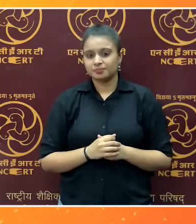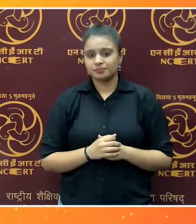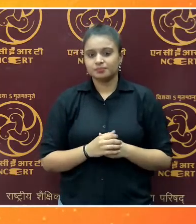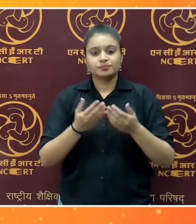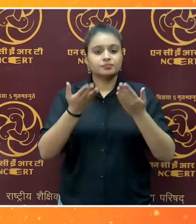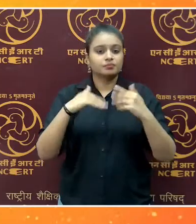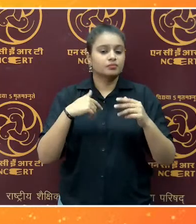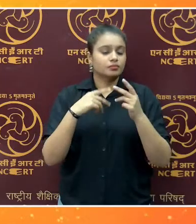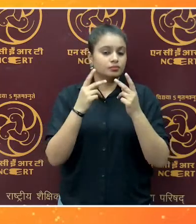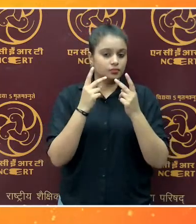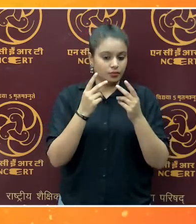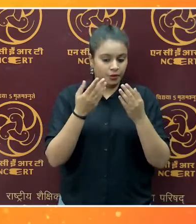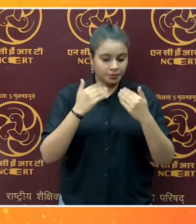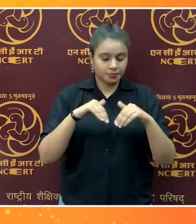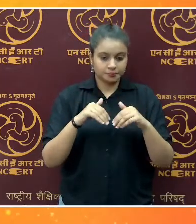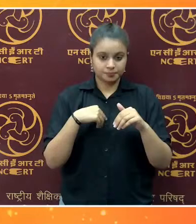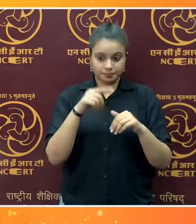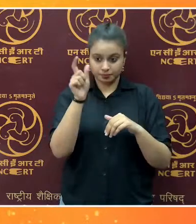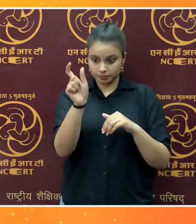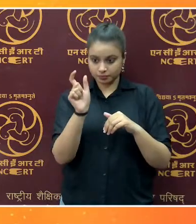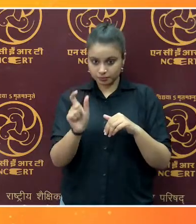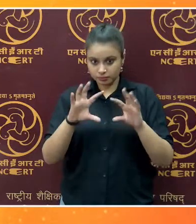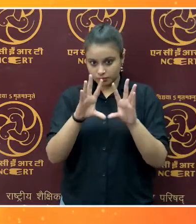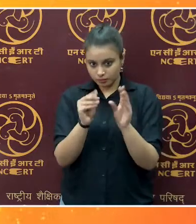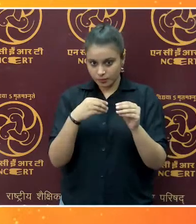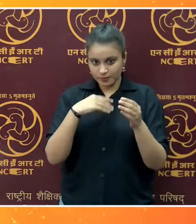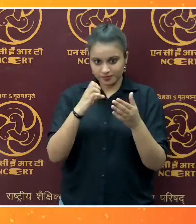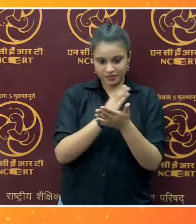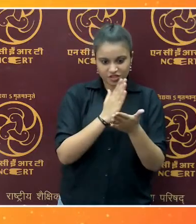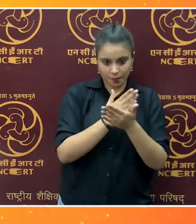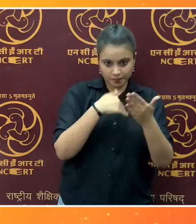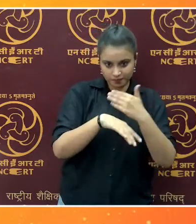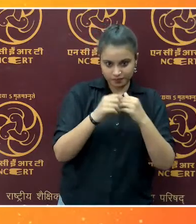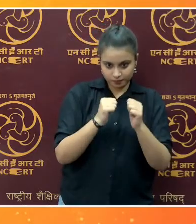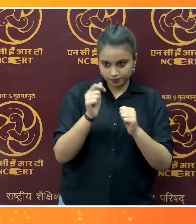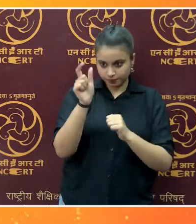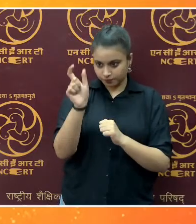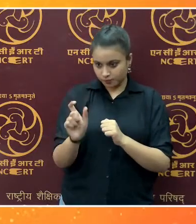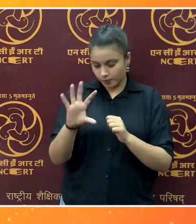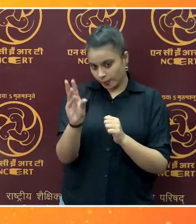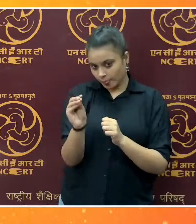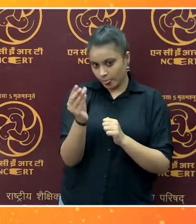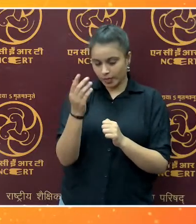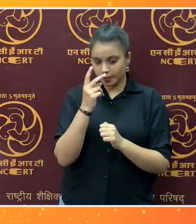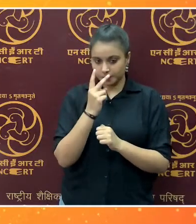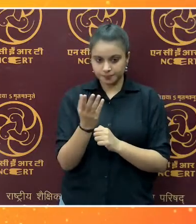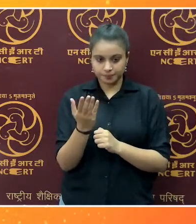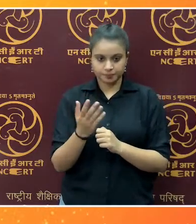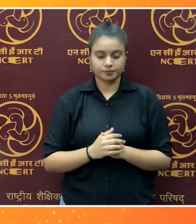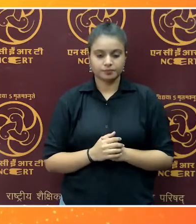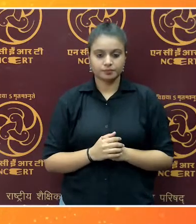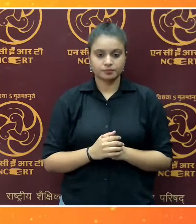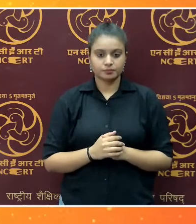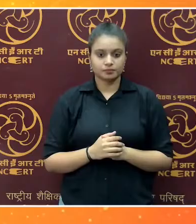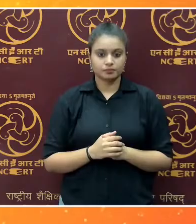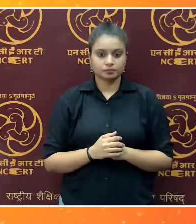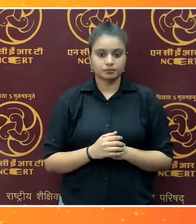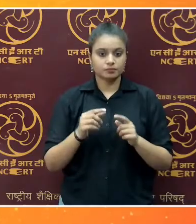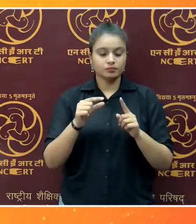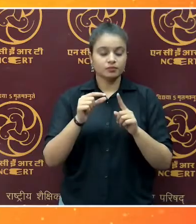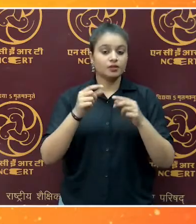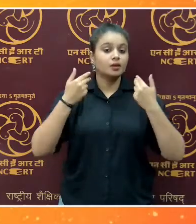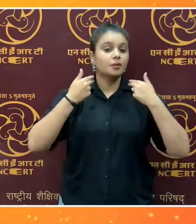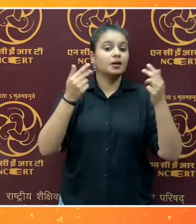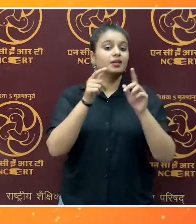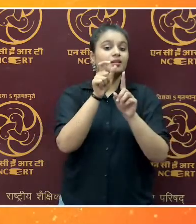let's look at the words in the chapter. Veterinarian, popularly known as